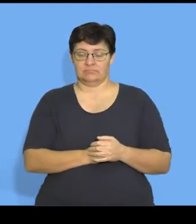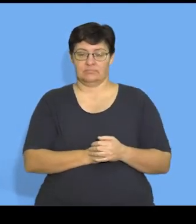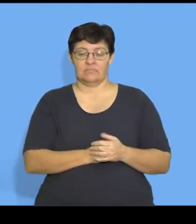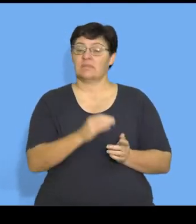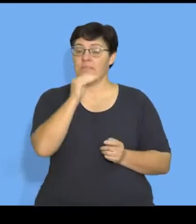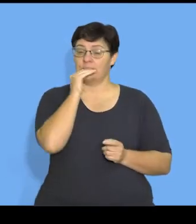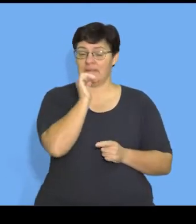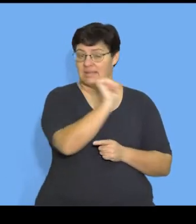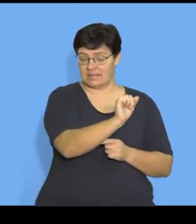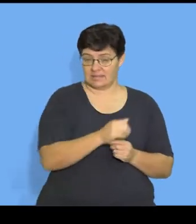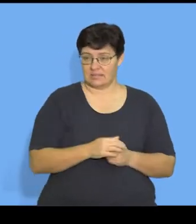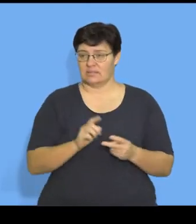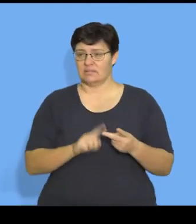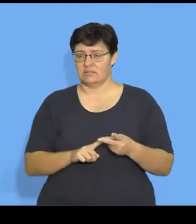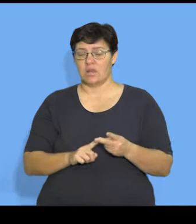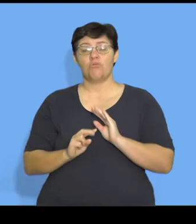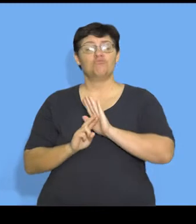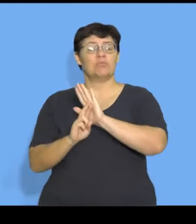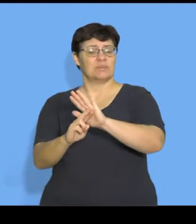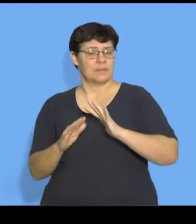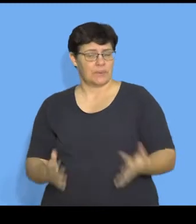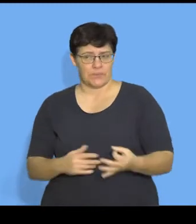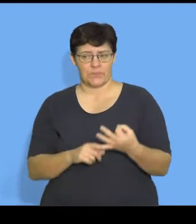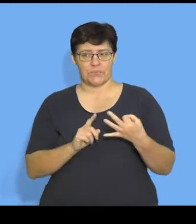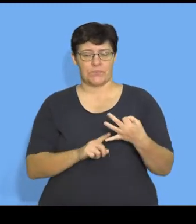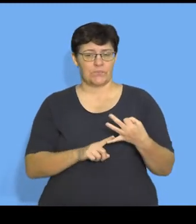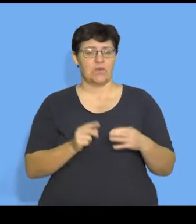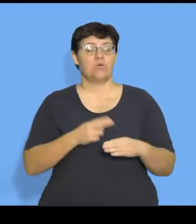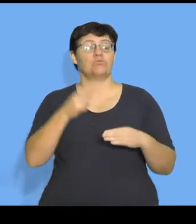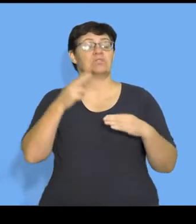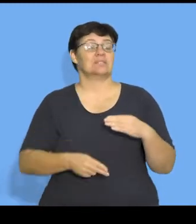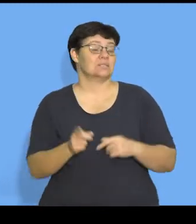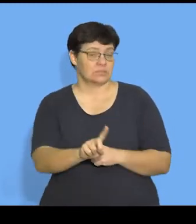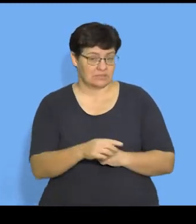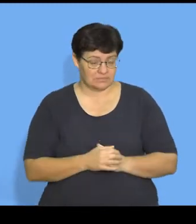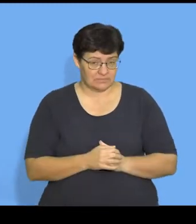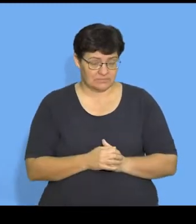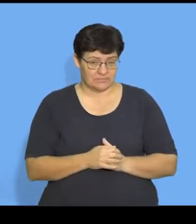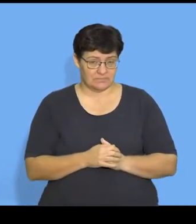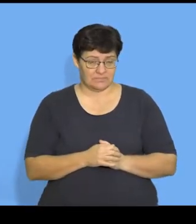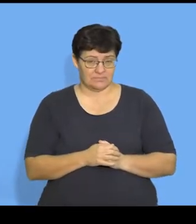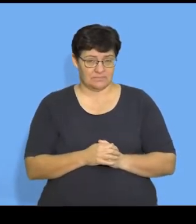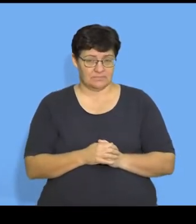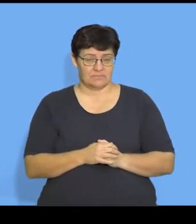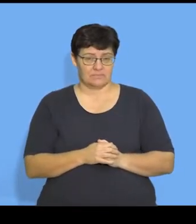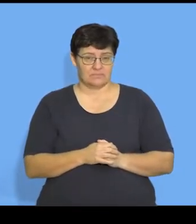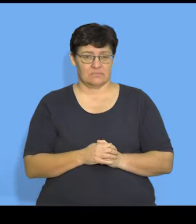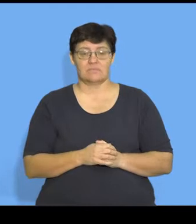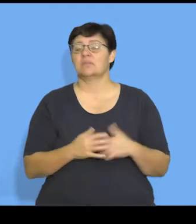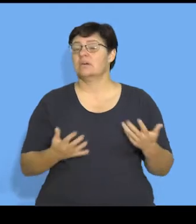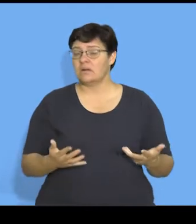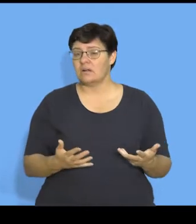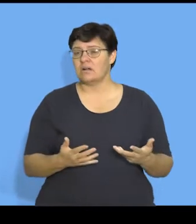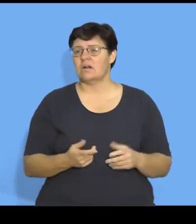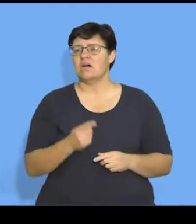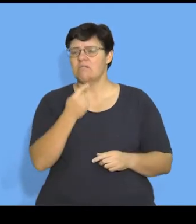at their definitions, how we represent them, and what the resultant is. So looking at definitions, we're going to